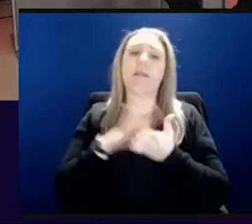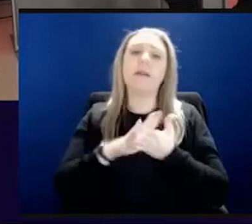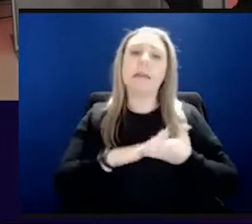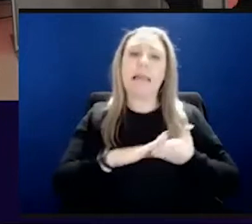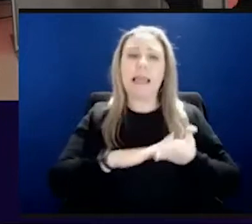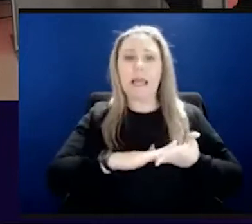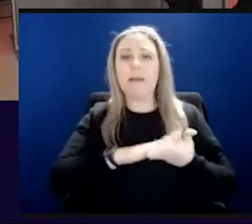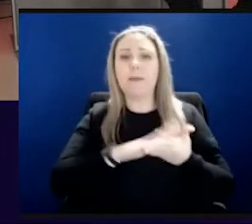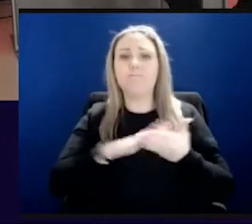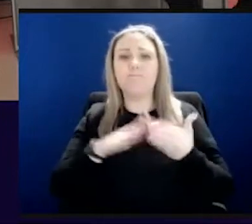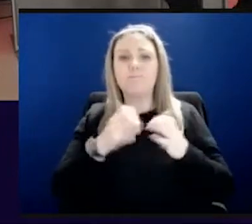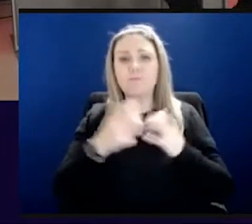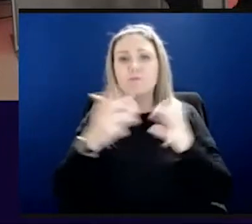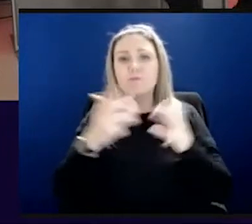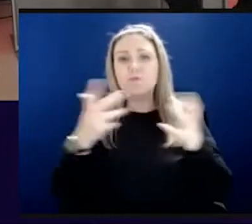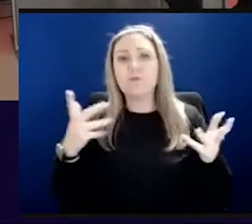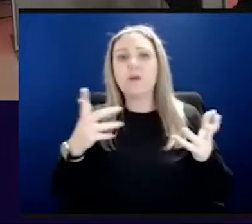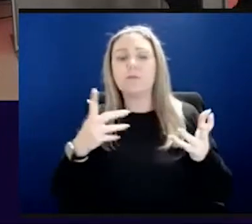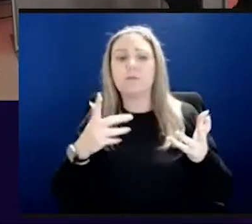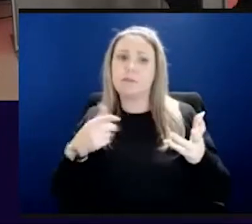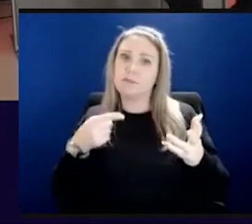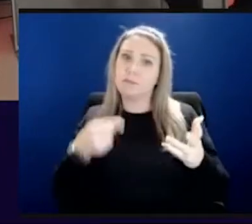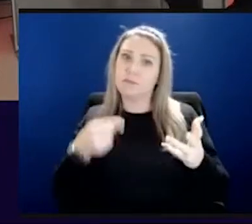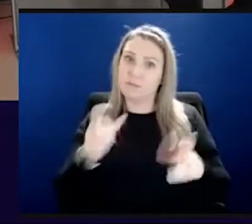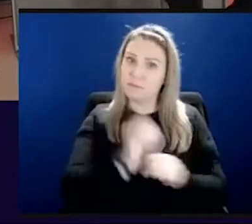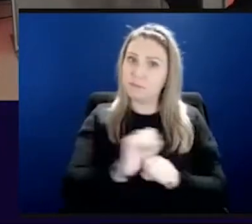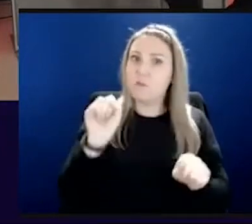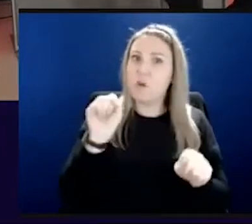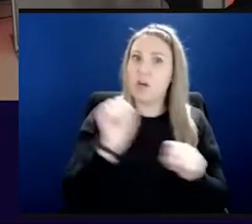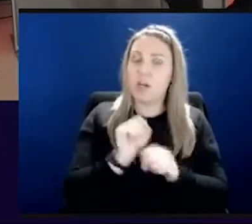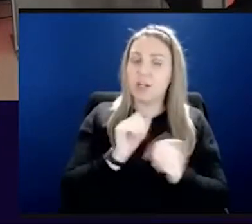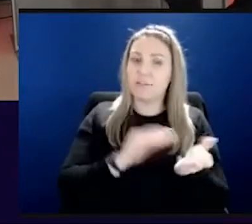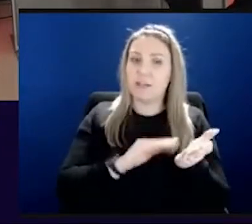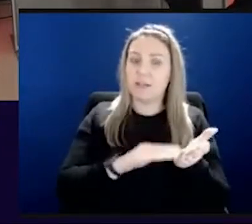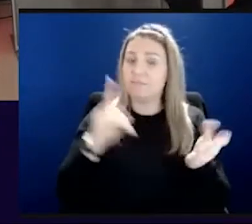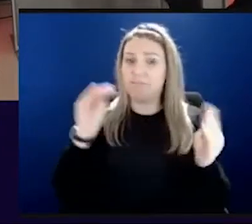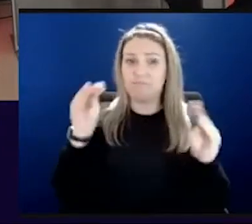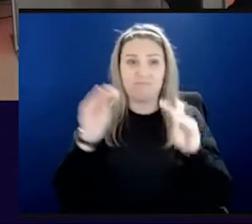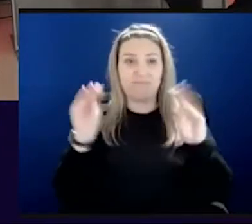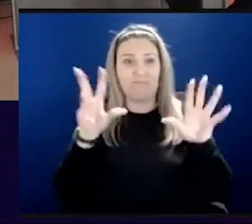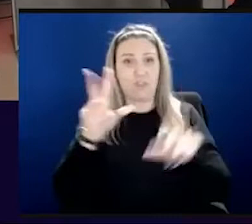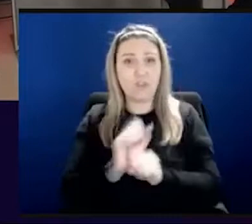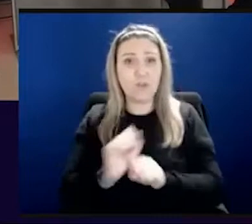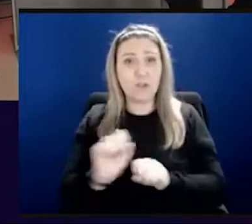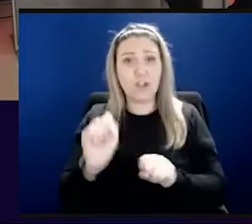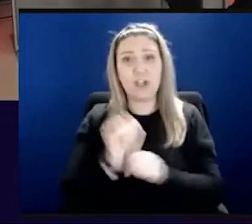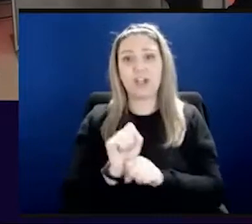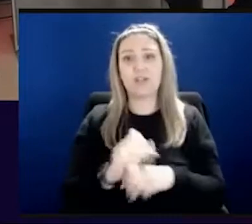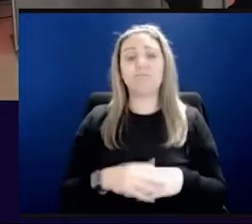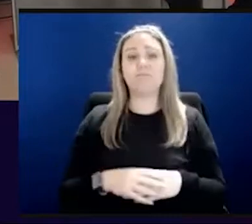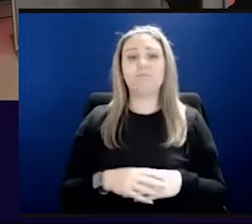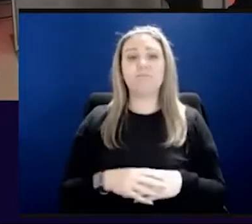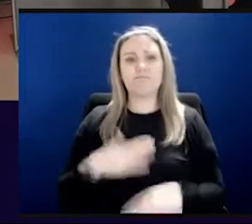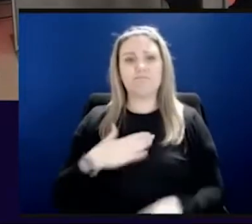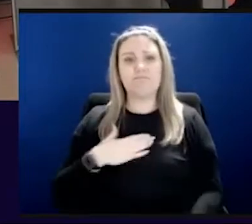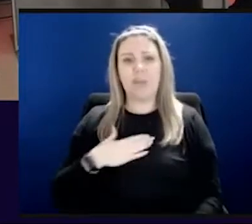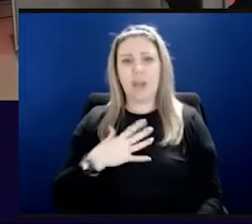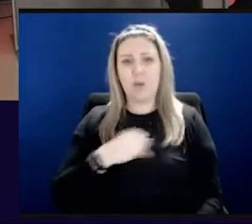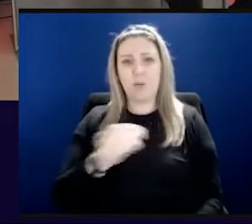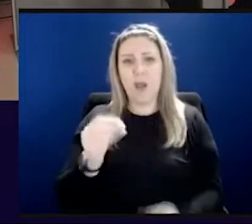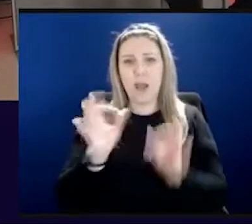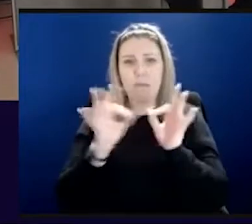much and gave Dr. Abig a run for his money, and he did miracles on me there. And my white blood cell